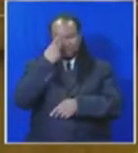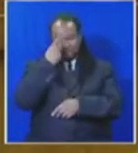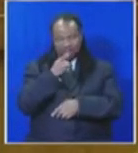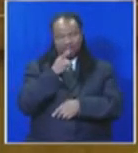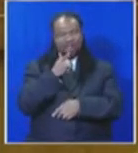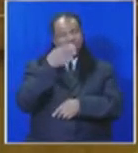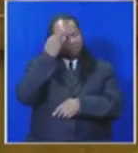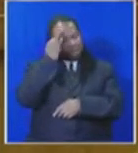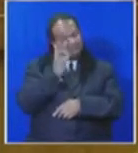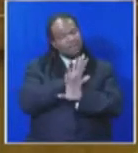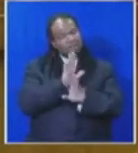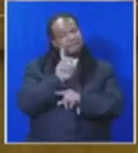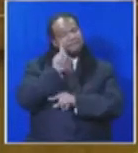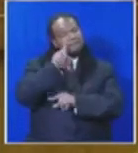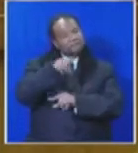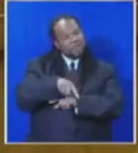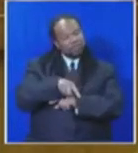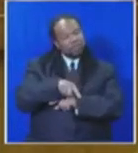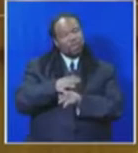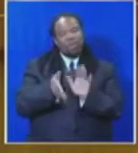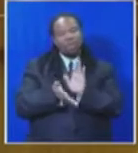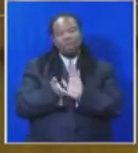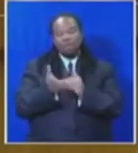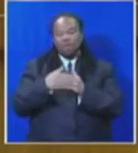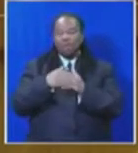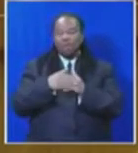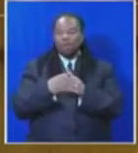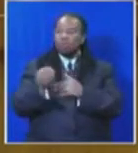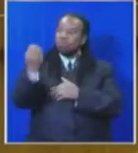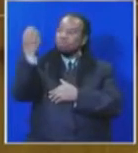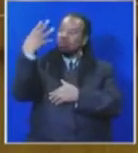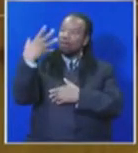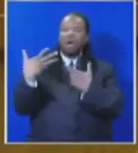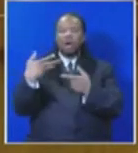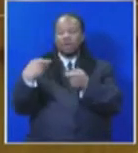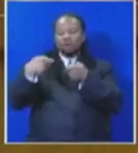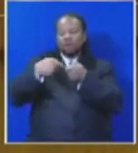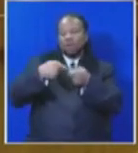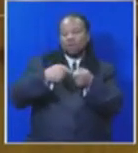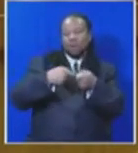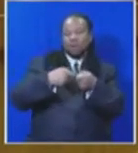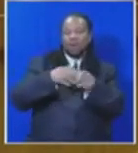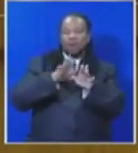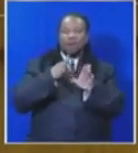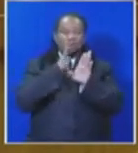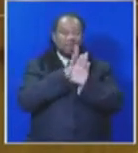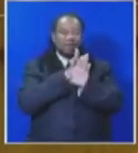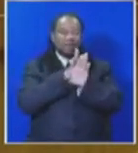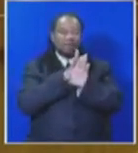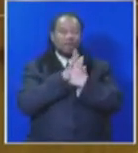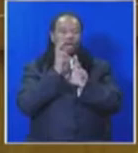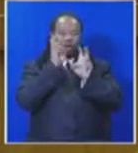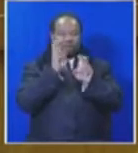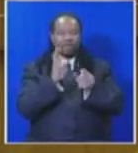to increase the focus on renewable energy solutions through subsidies to encourage private use of renewable energy. While